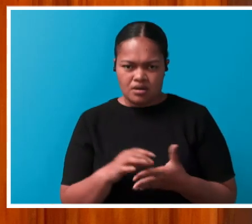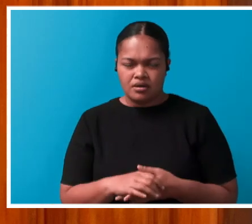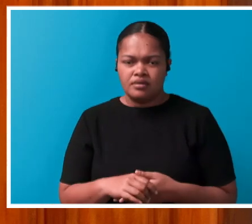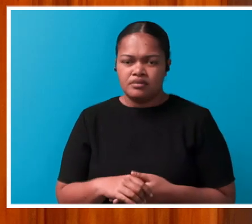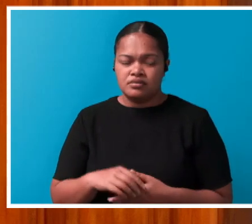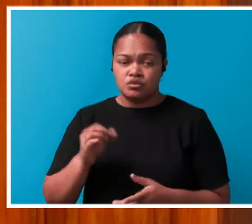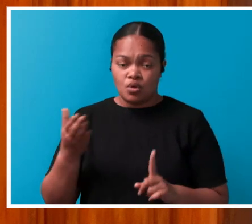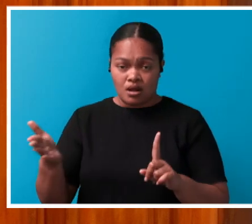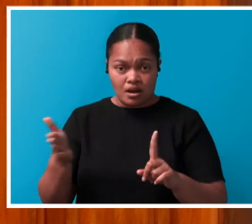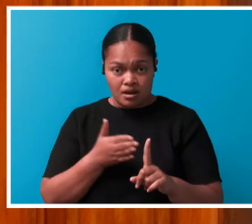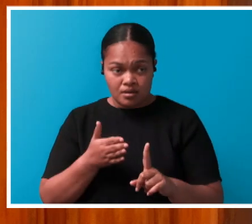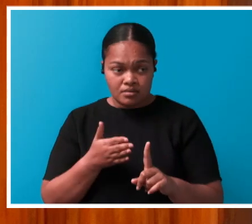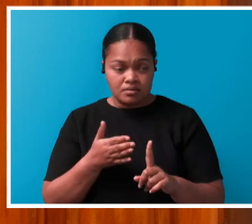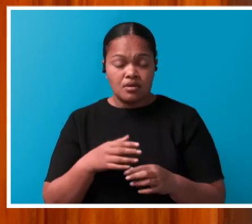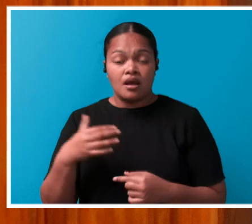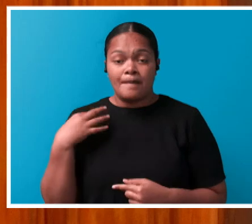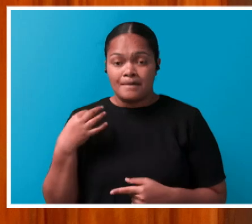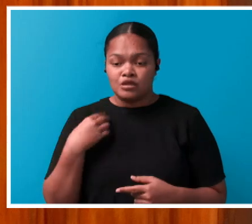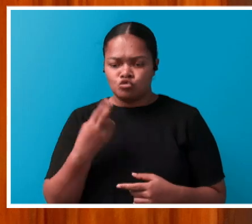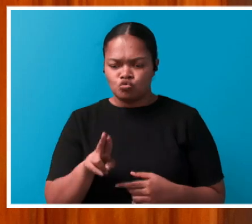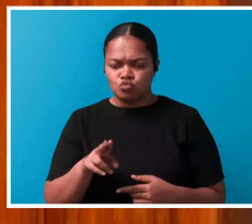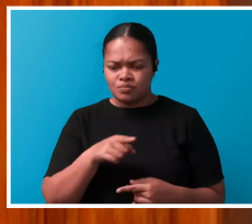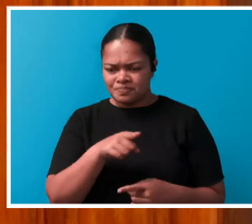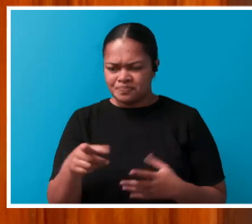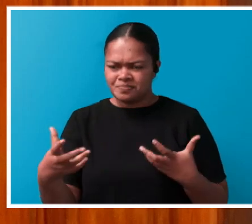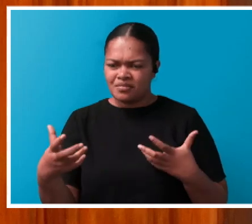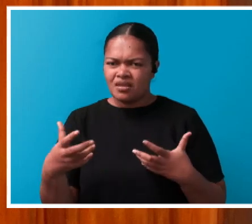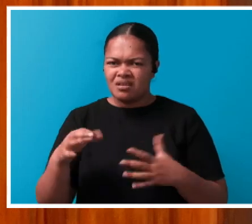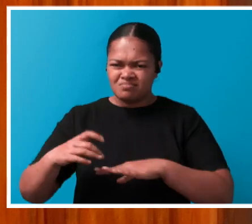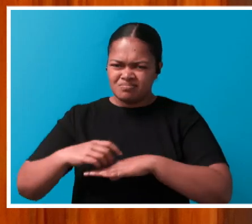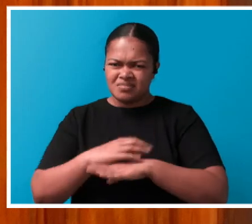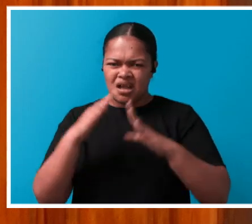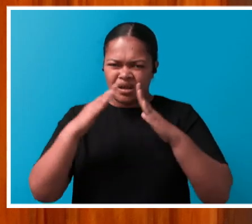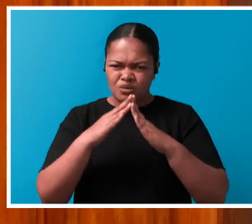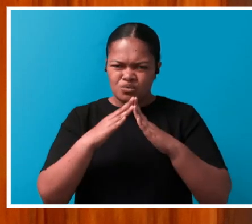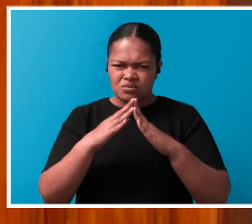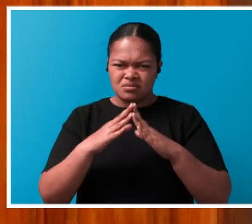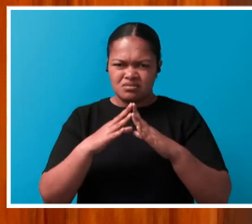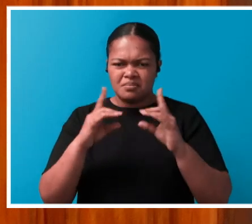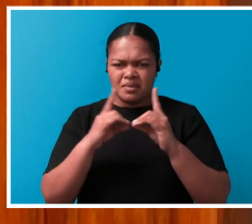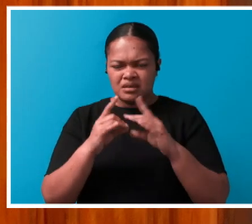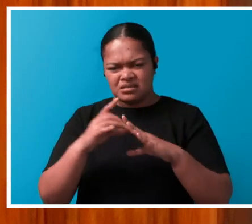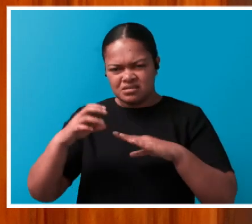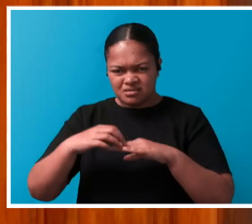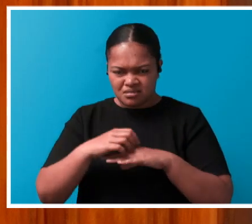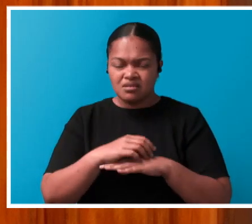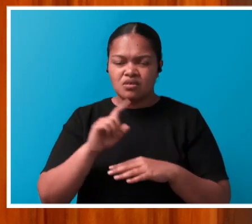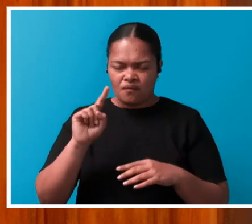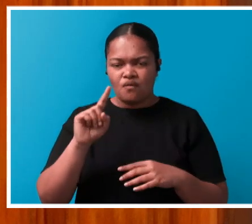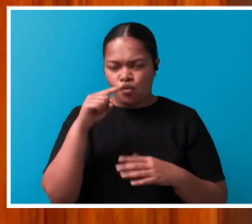operating procedures, applicants to the termite subsidy program will be provided with termite baiting services on a first-come, first-served